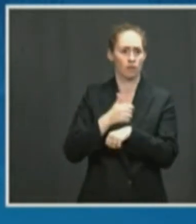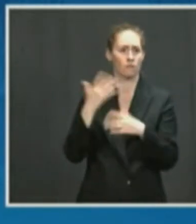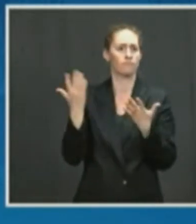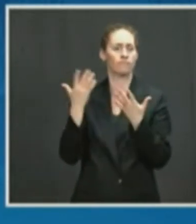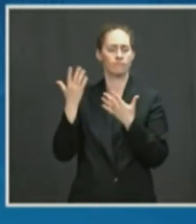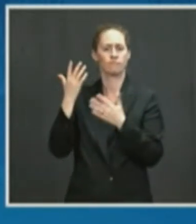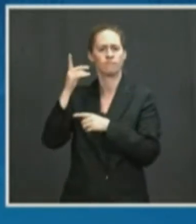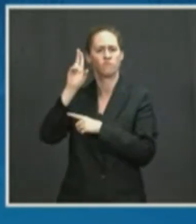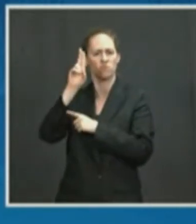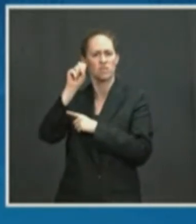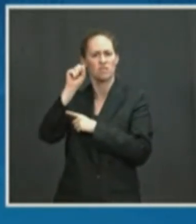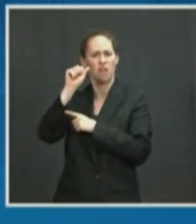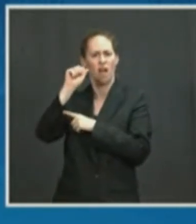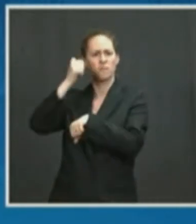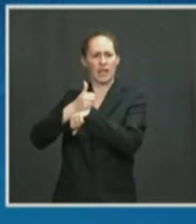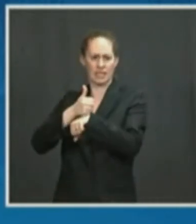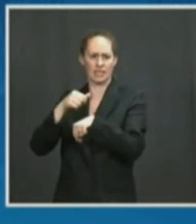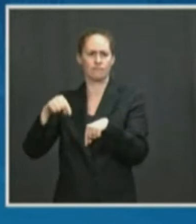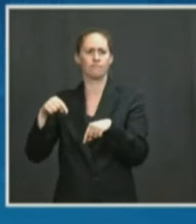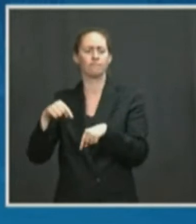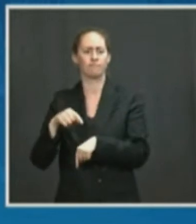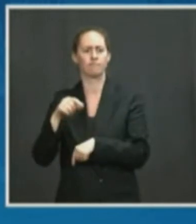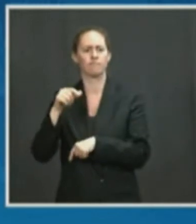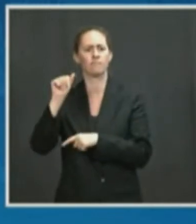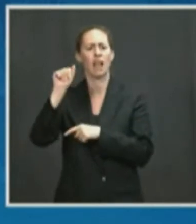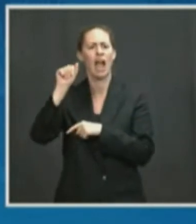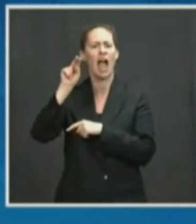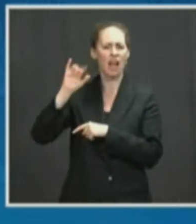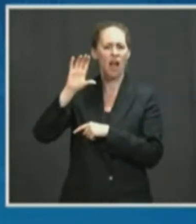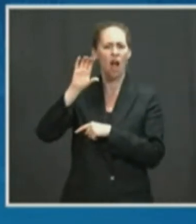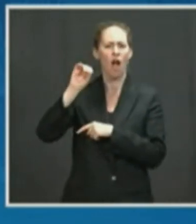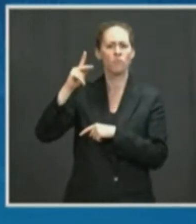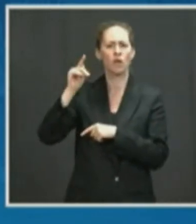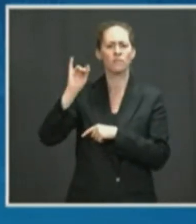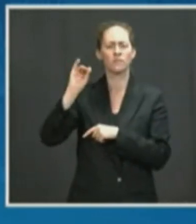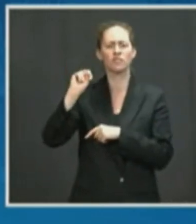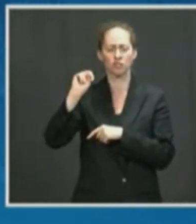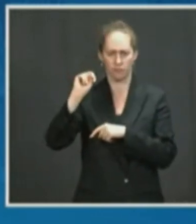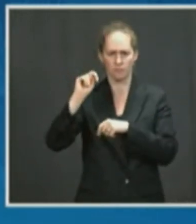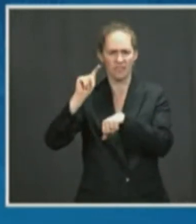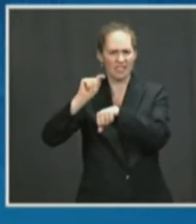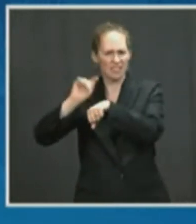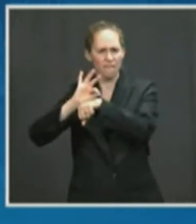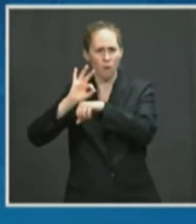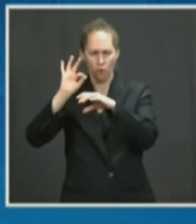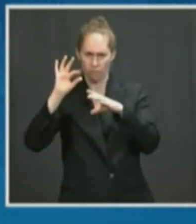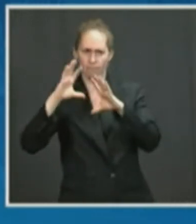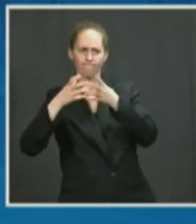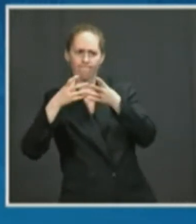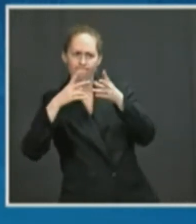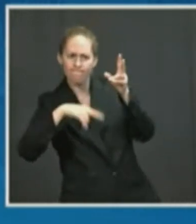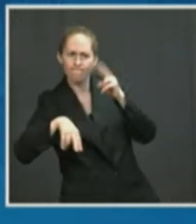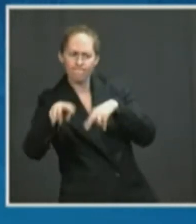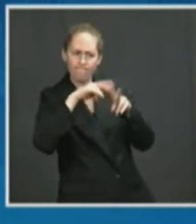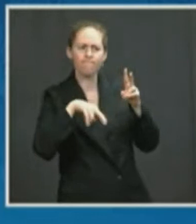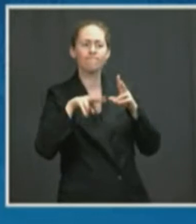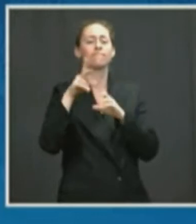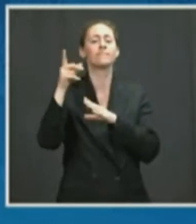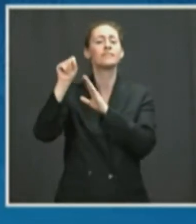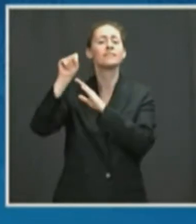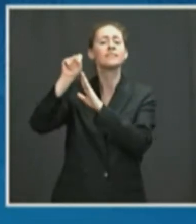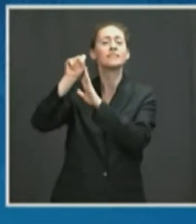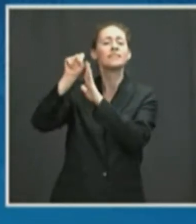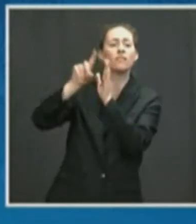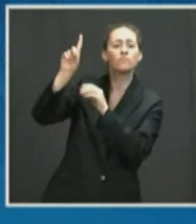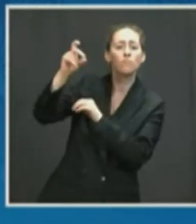Our Justice Department, our Treasury Department, and our State Department will work together to conduct investigations and train local